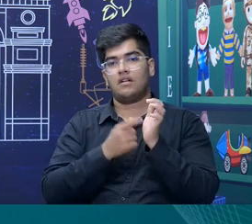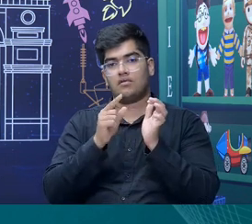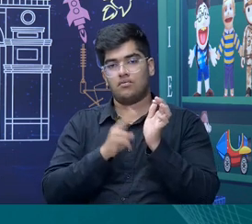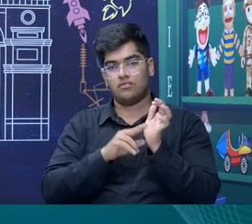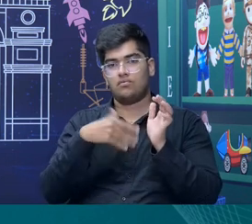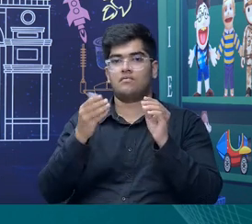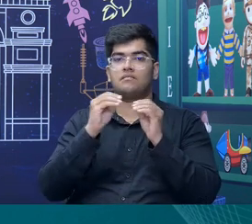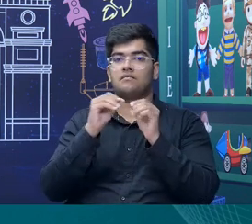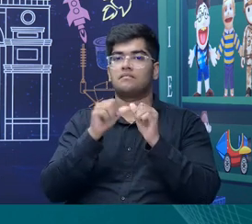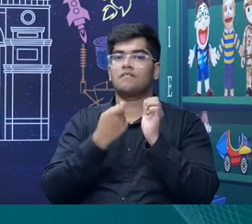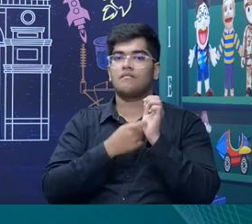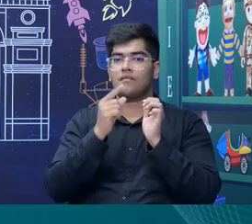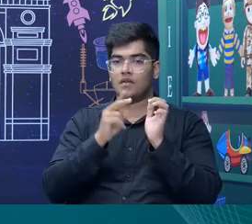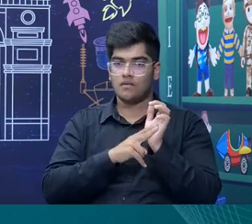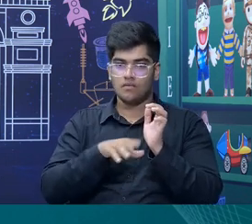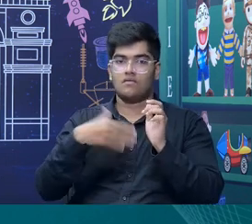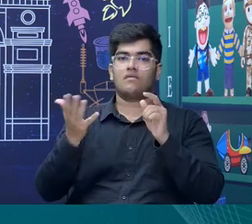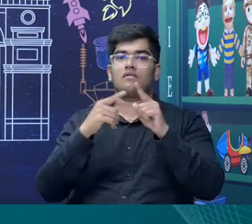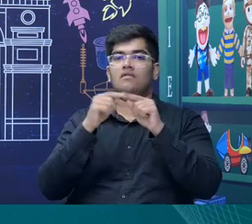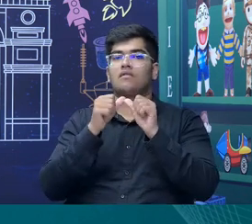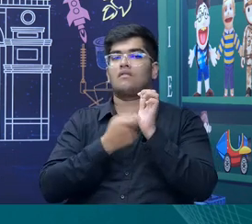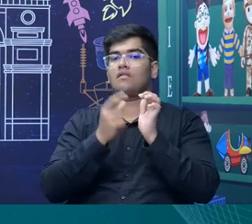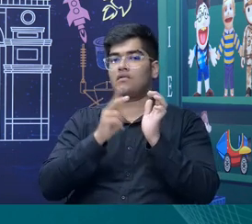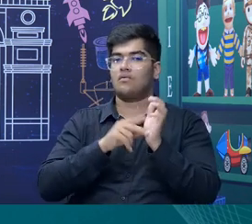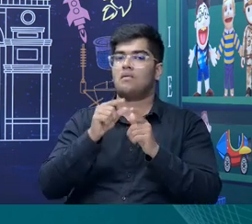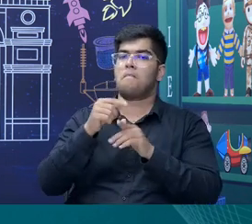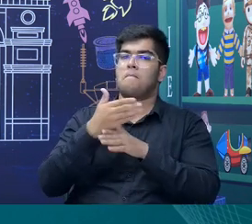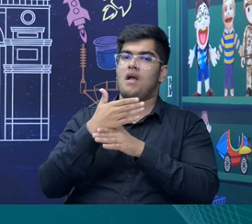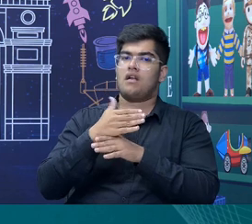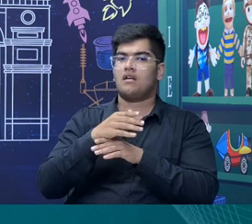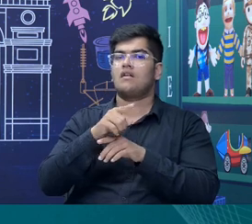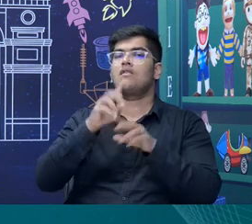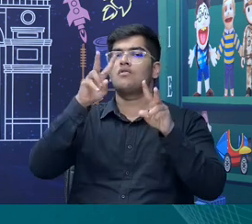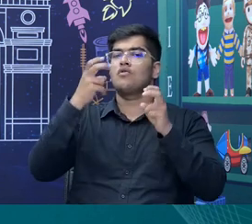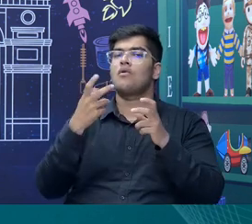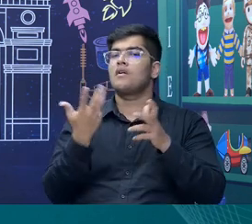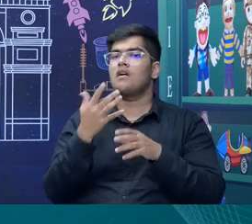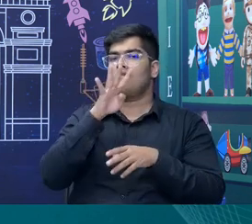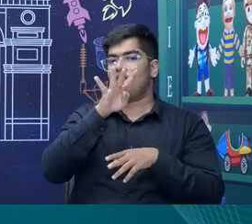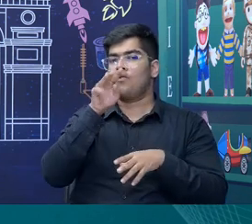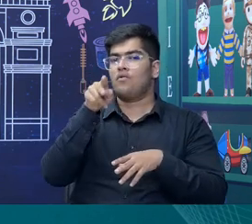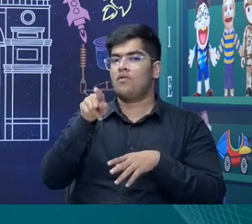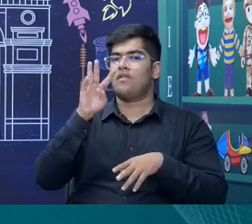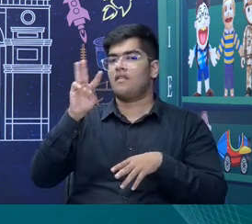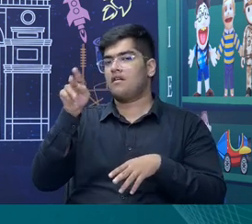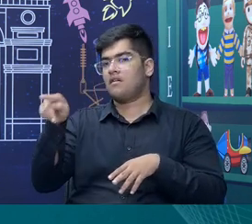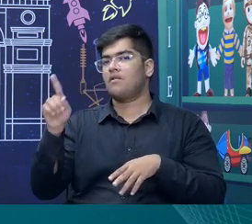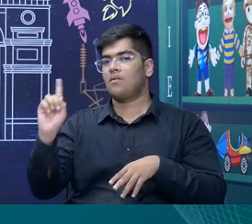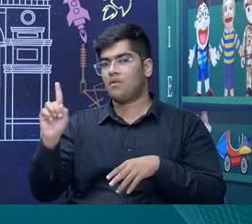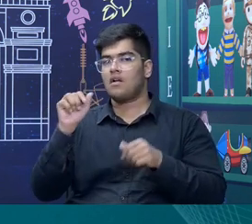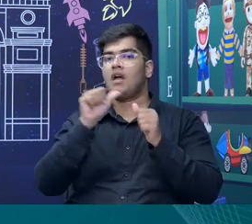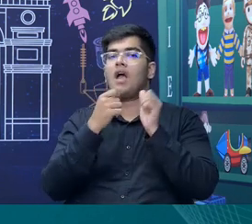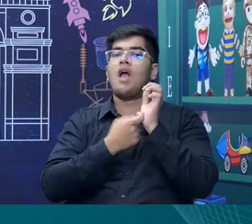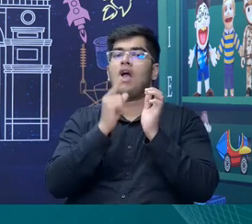Partners sharing profits in the ratio of 4 is to threes to one Arun retires